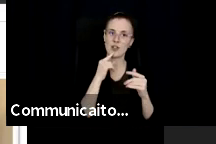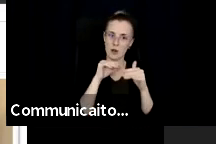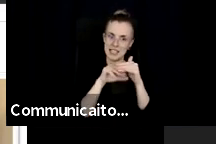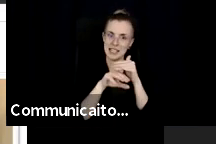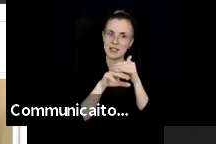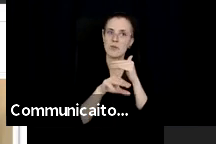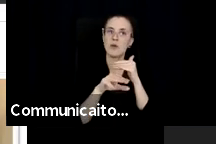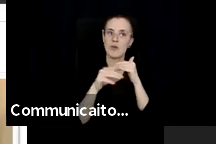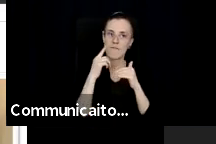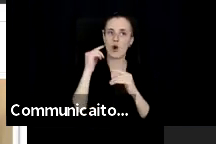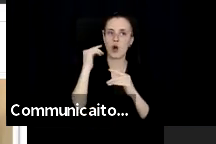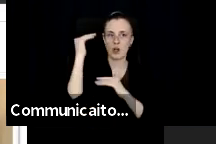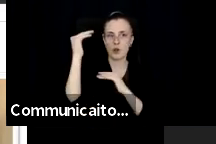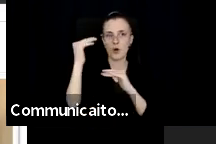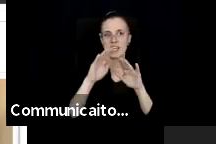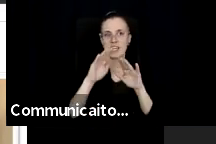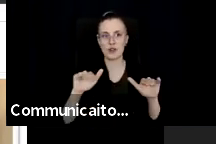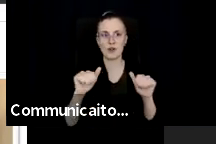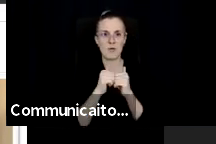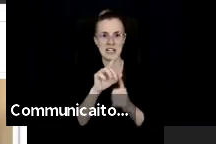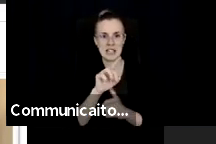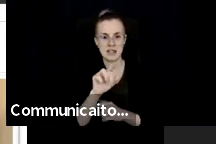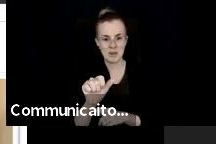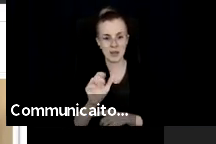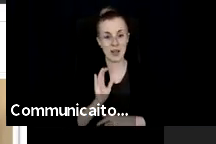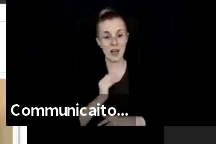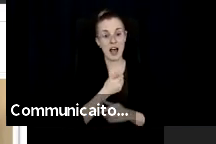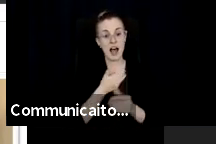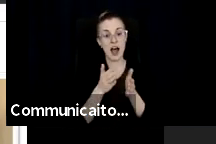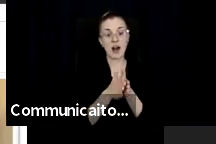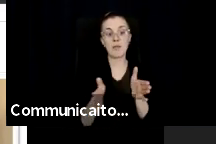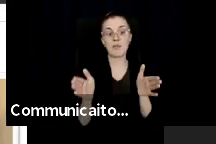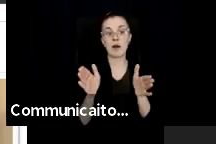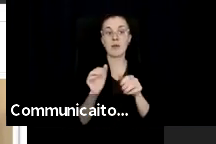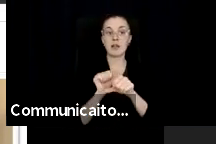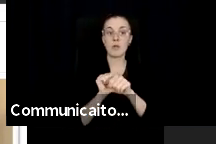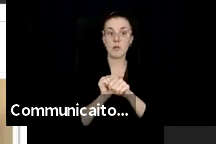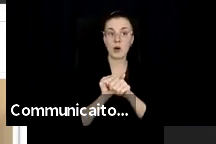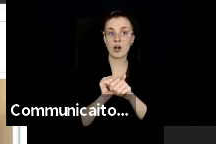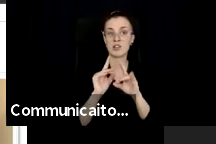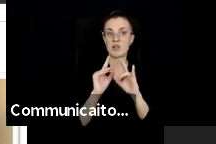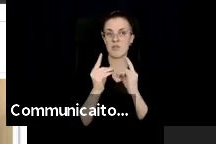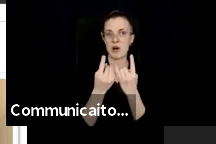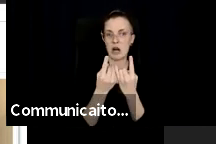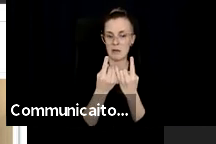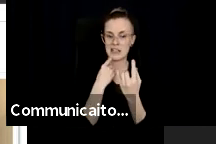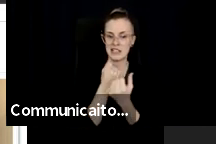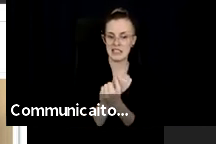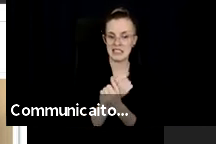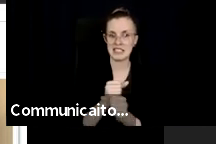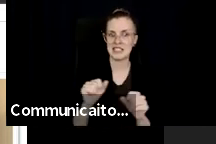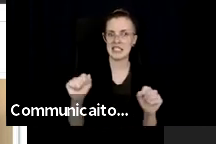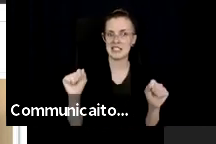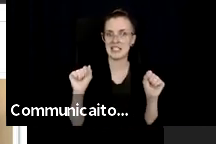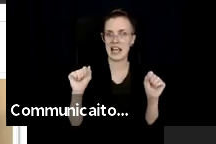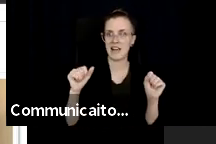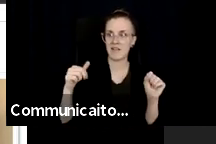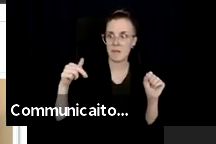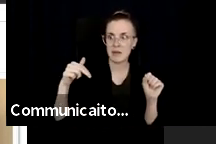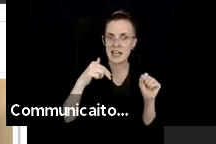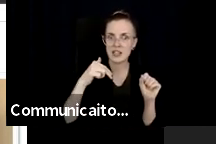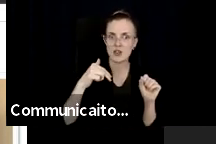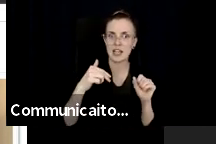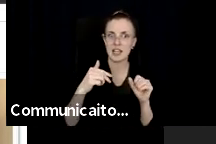with disabilities. Our Public Works Department ensures safe pedestrian travel through the installation of hundreds of crossing